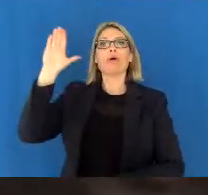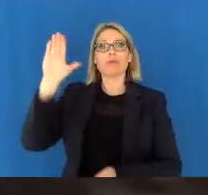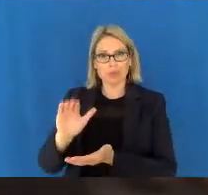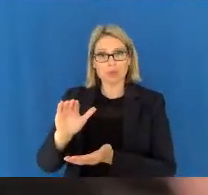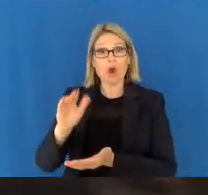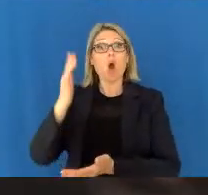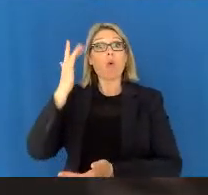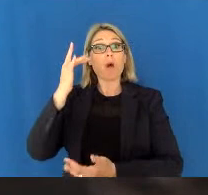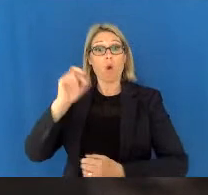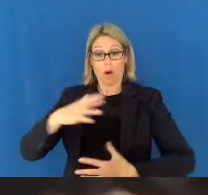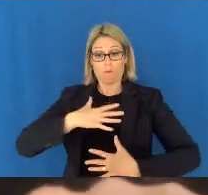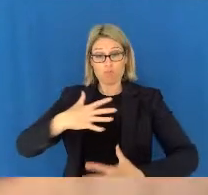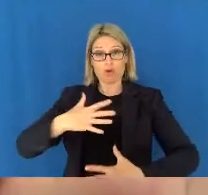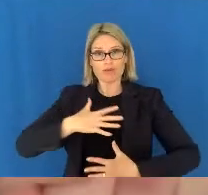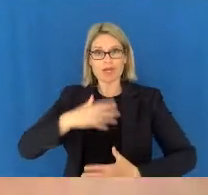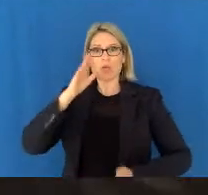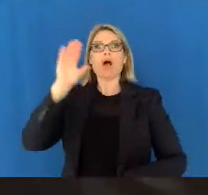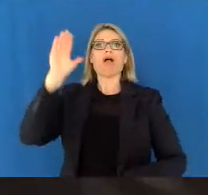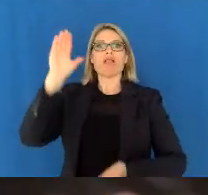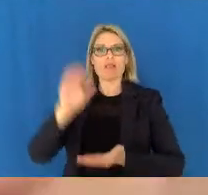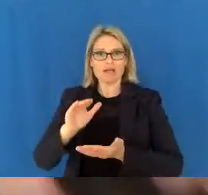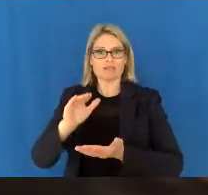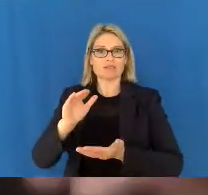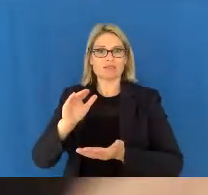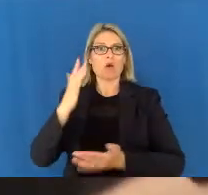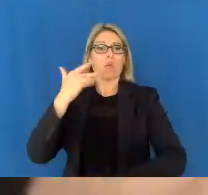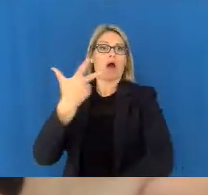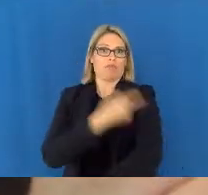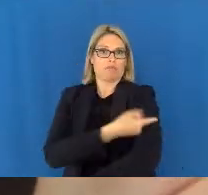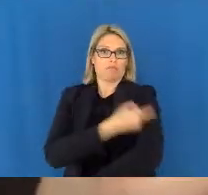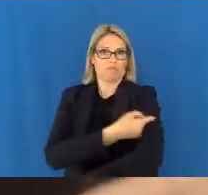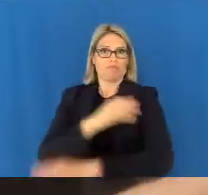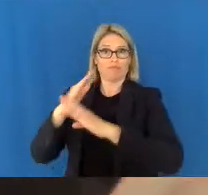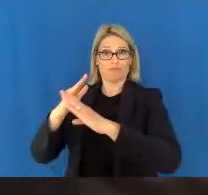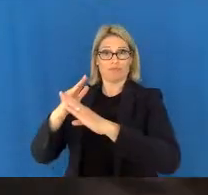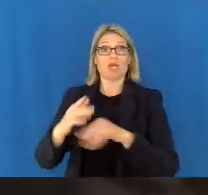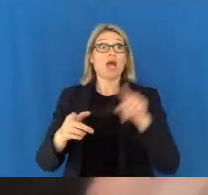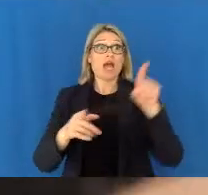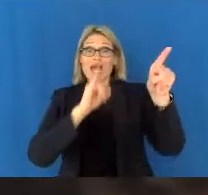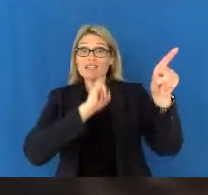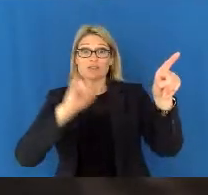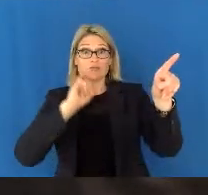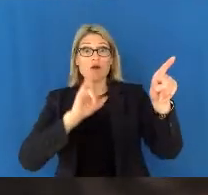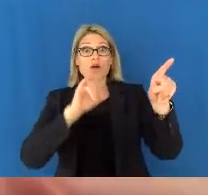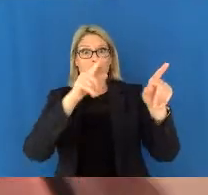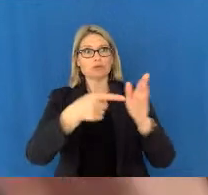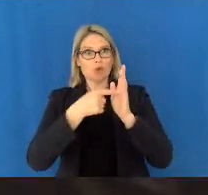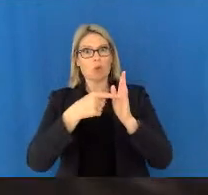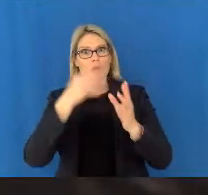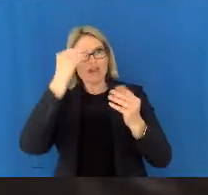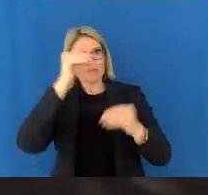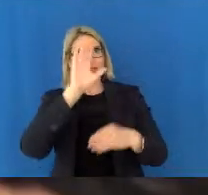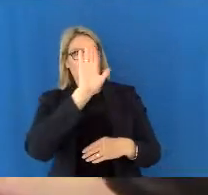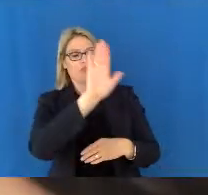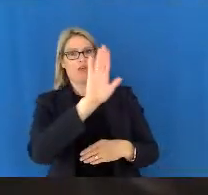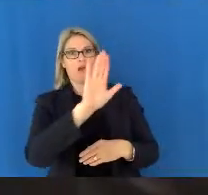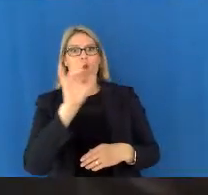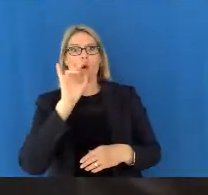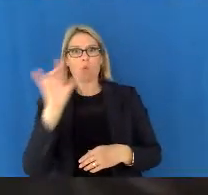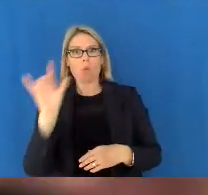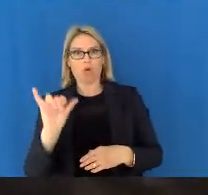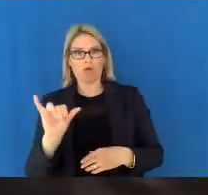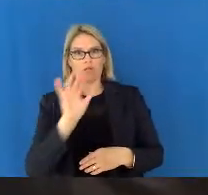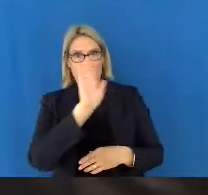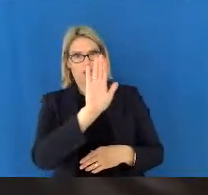ventilated. And Israel is showing us information about this, is that vaccination